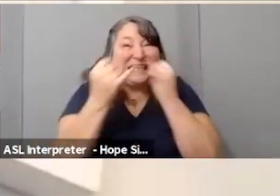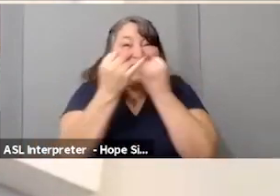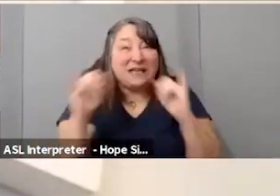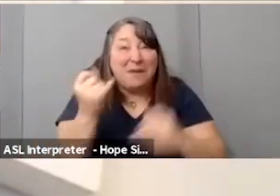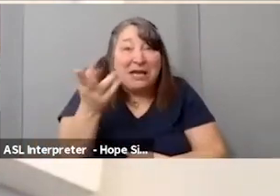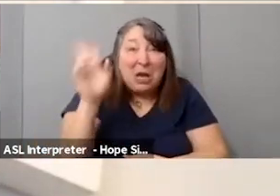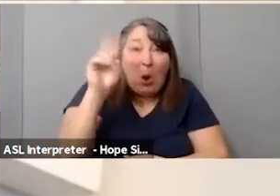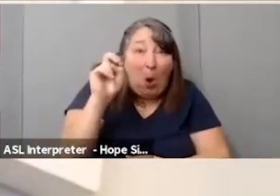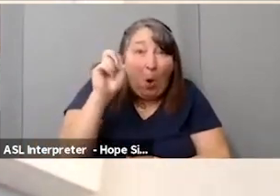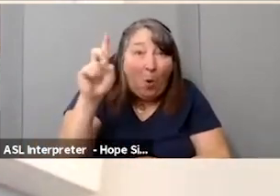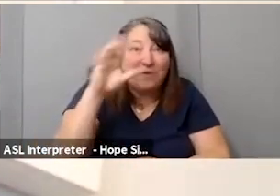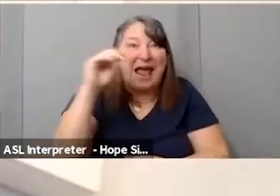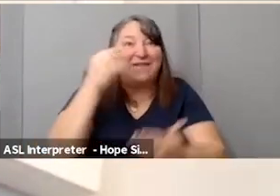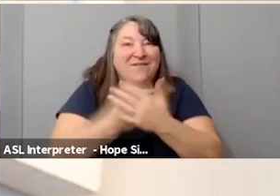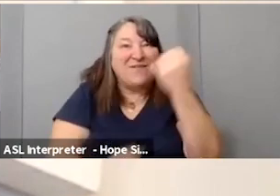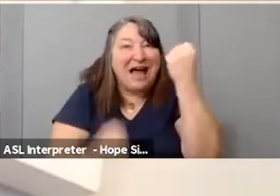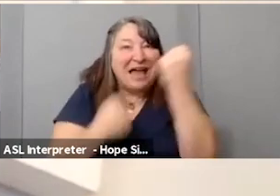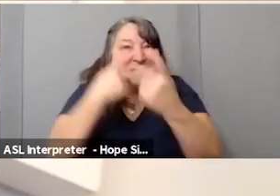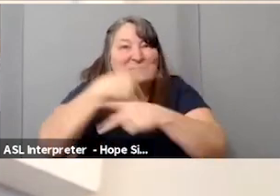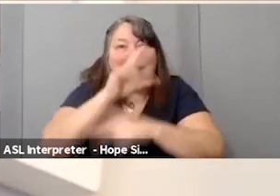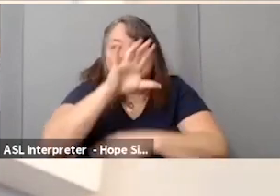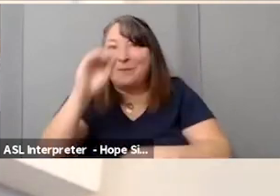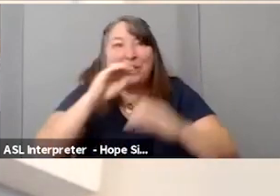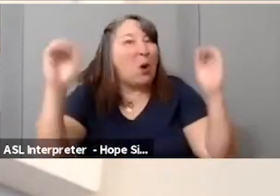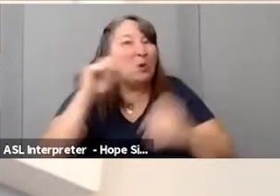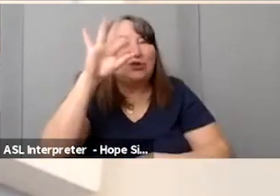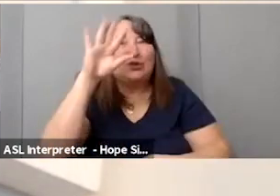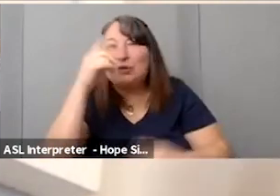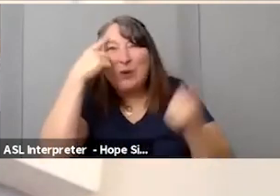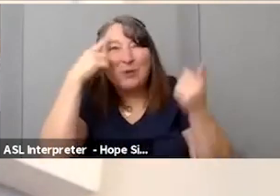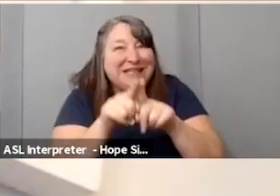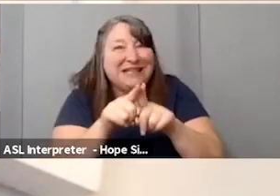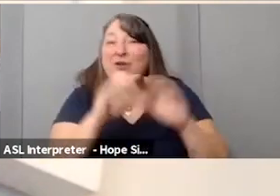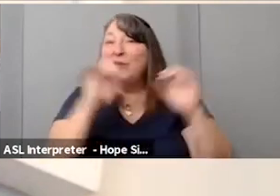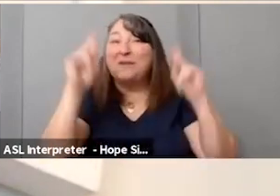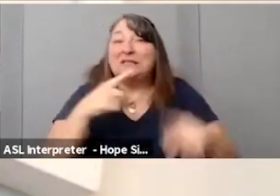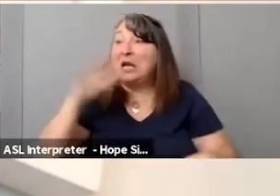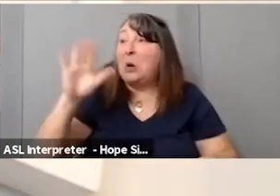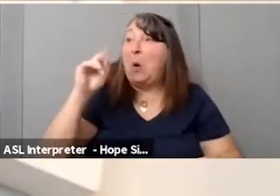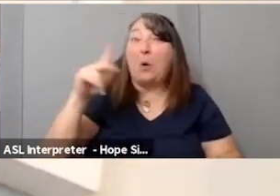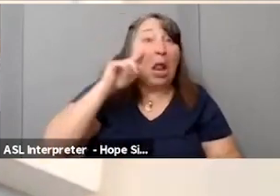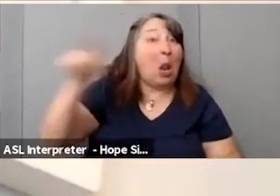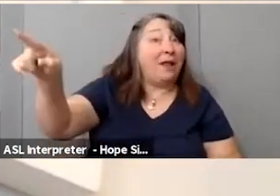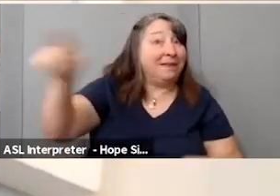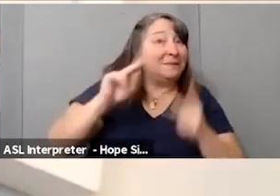production company without a studio deal, without sort of anyone saying, okay, look at these